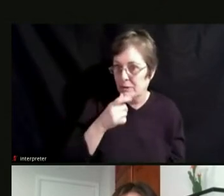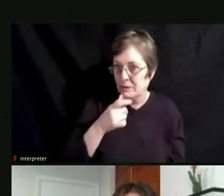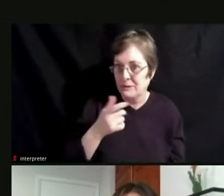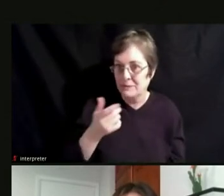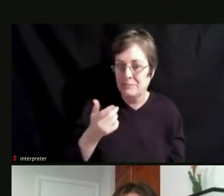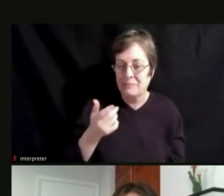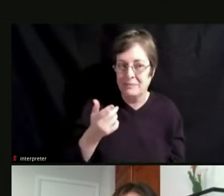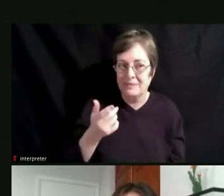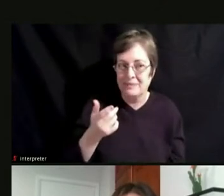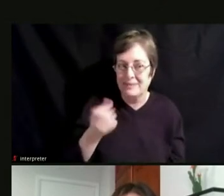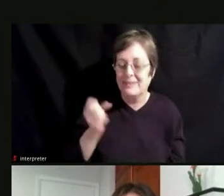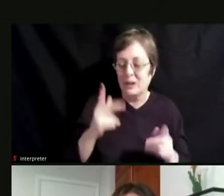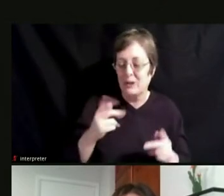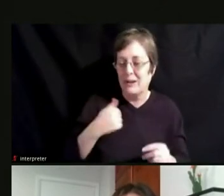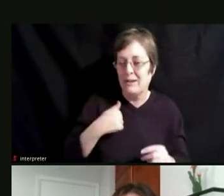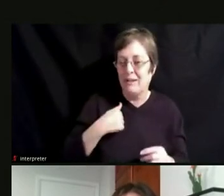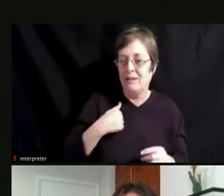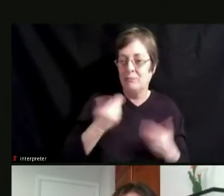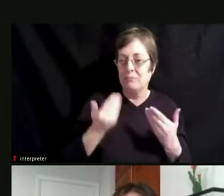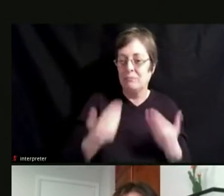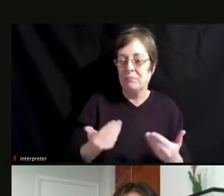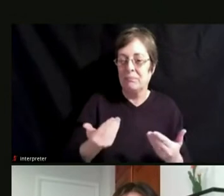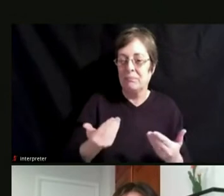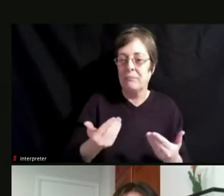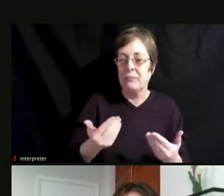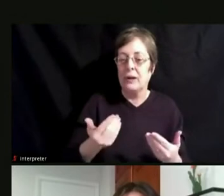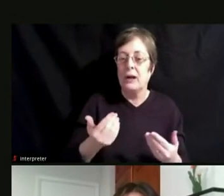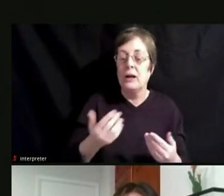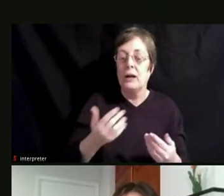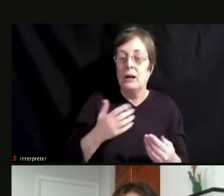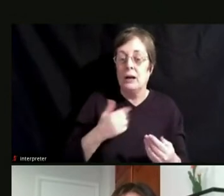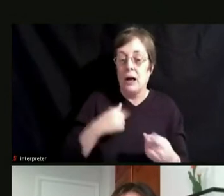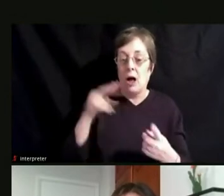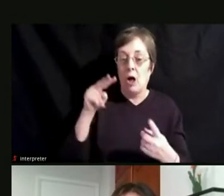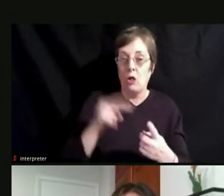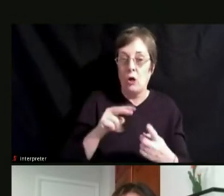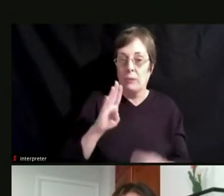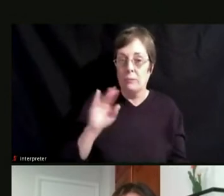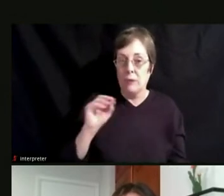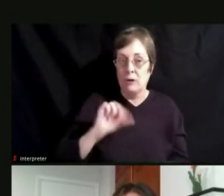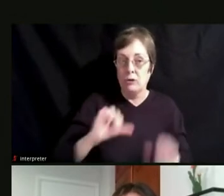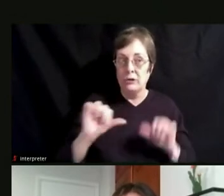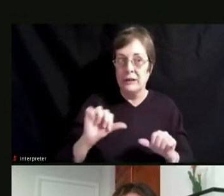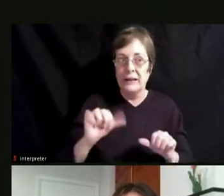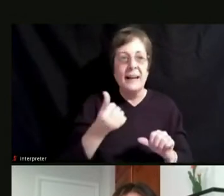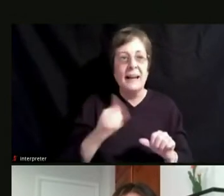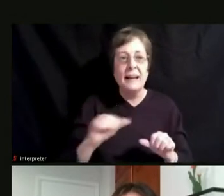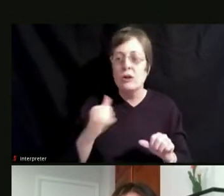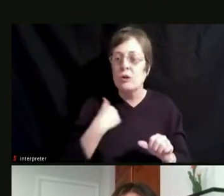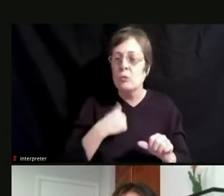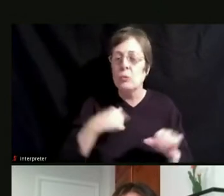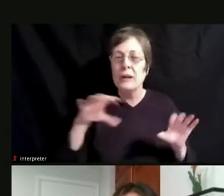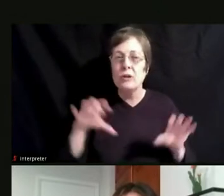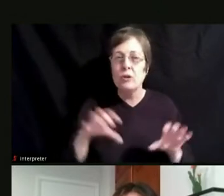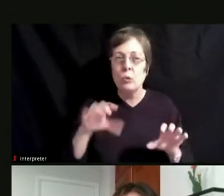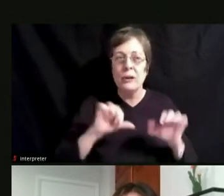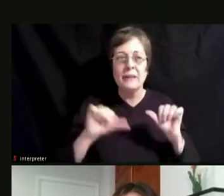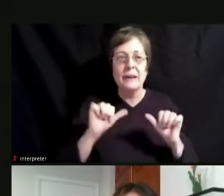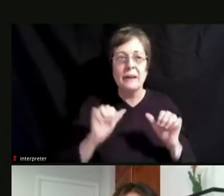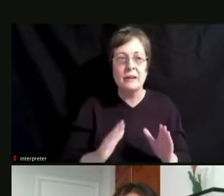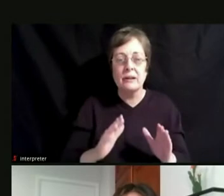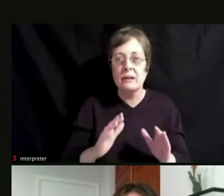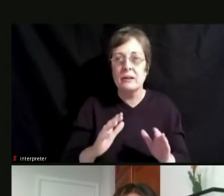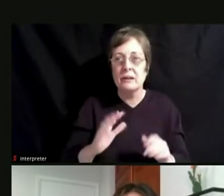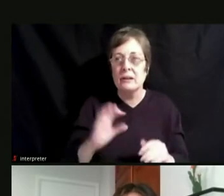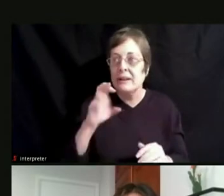we'll have at it. So the way I look at bioscience really is anything we do as scientists or people who are not even scientists for